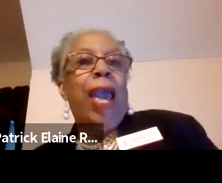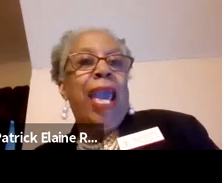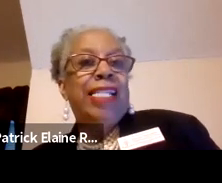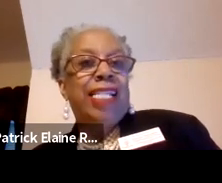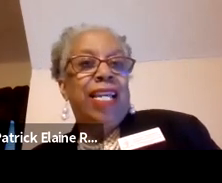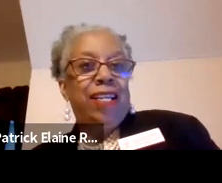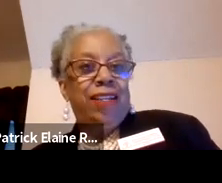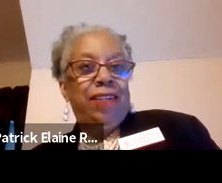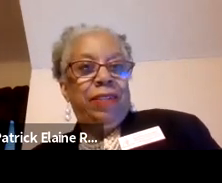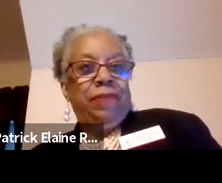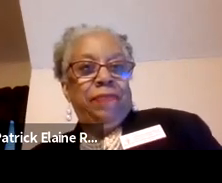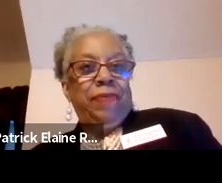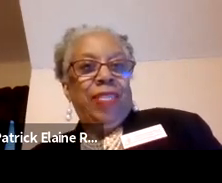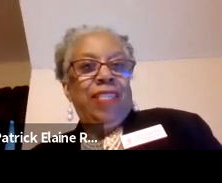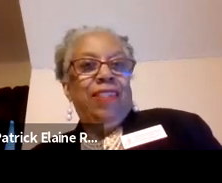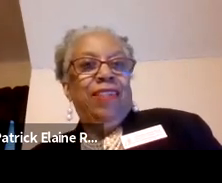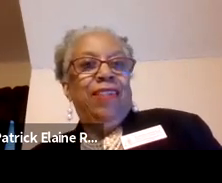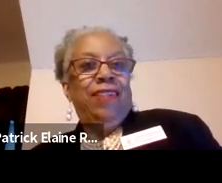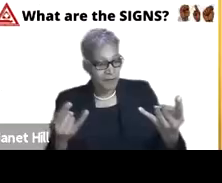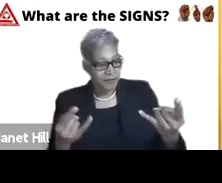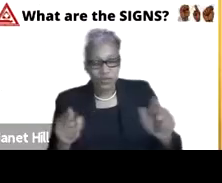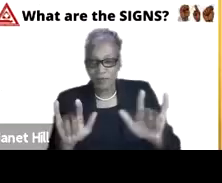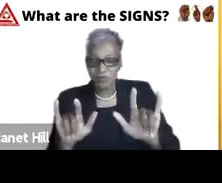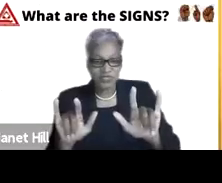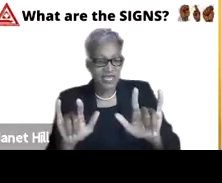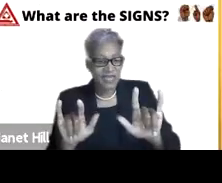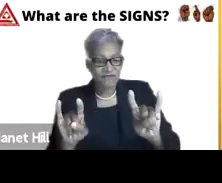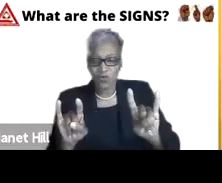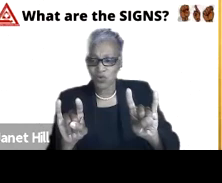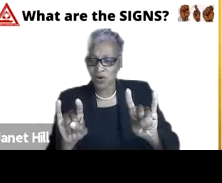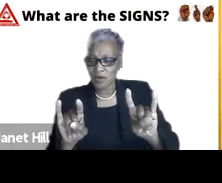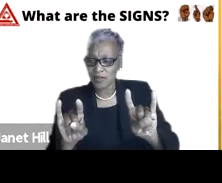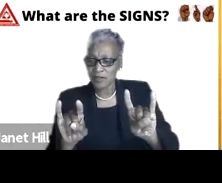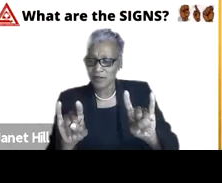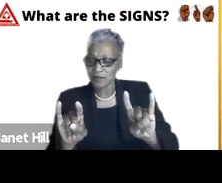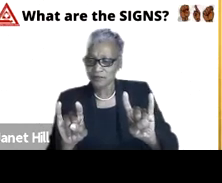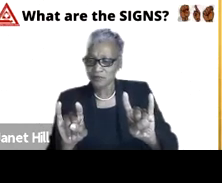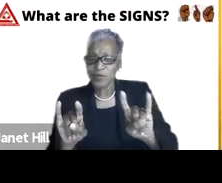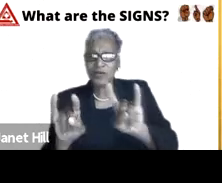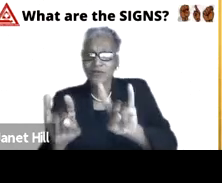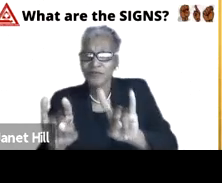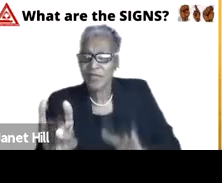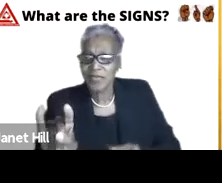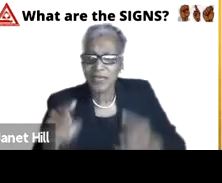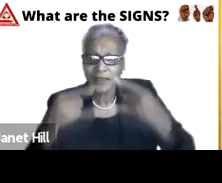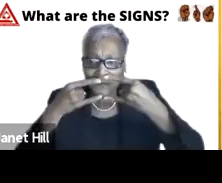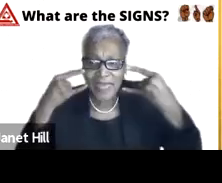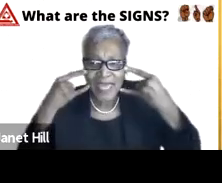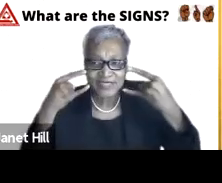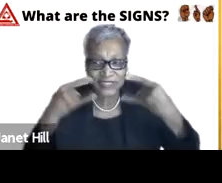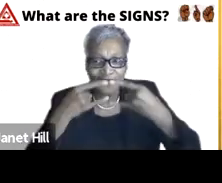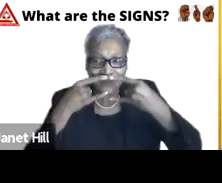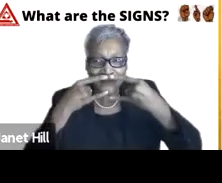for mask? Yes. You remember the sign for, well,